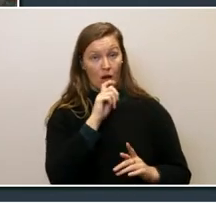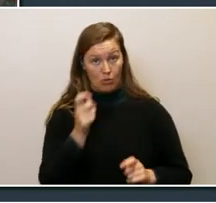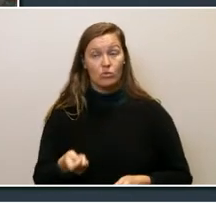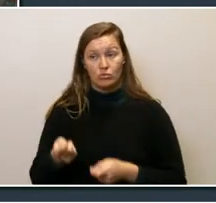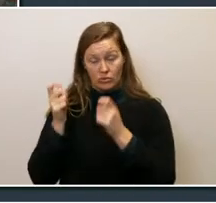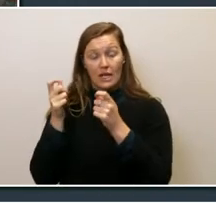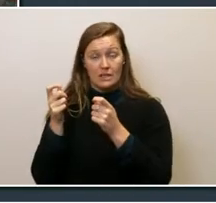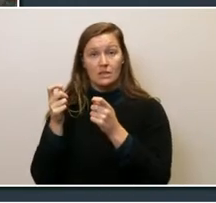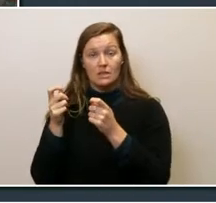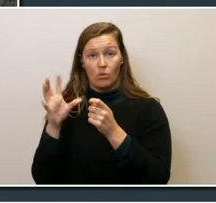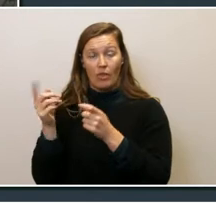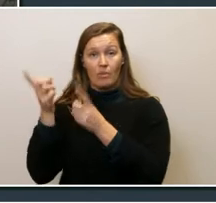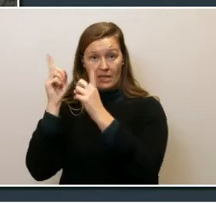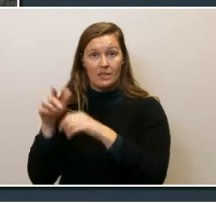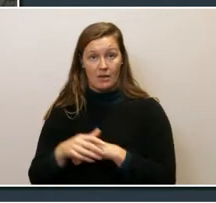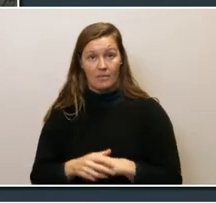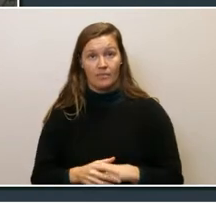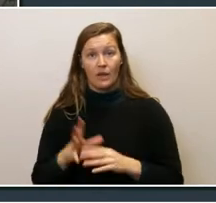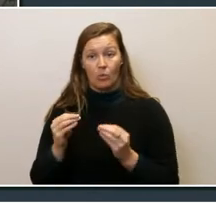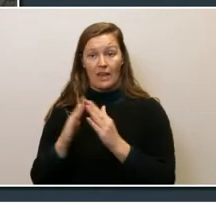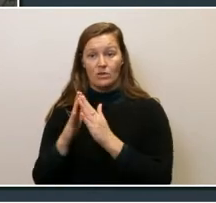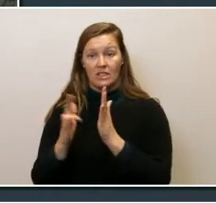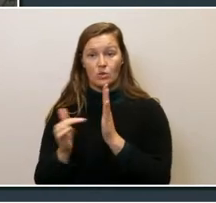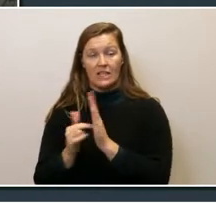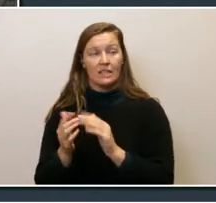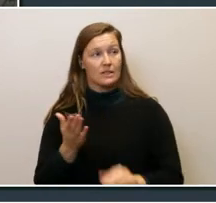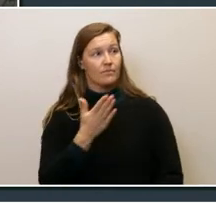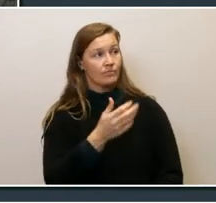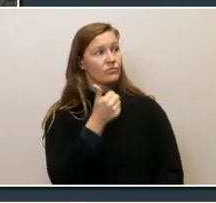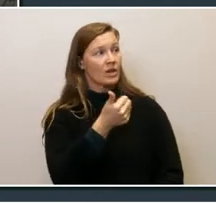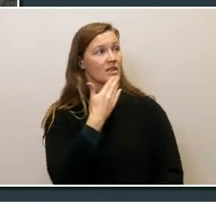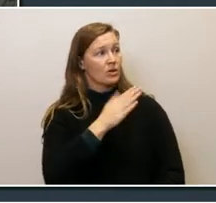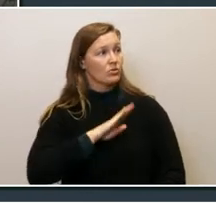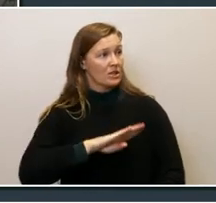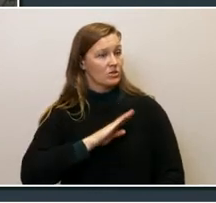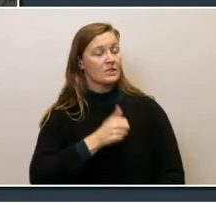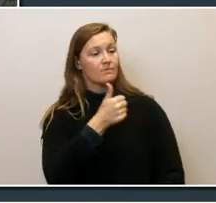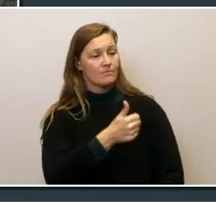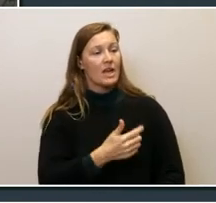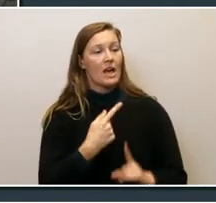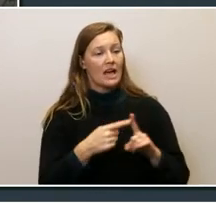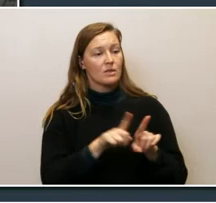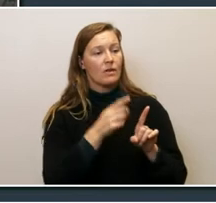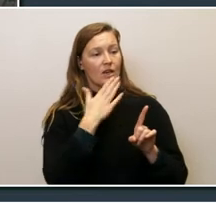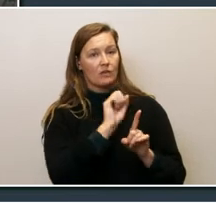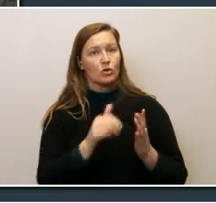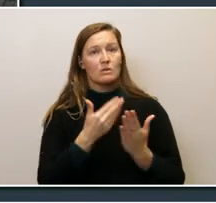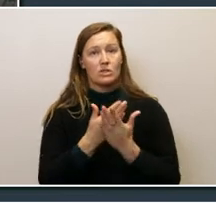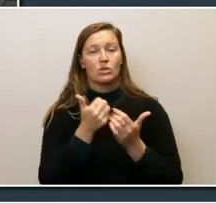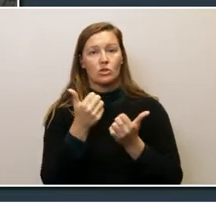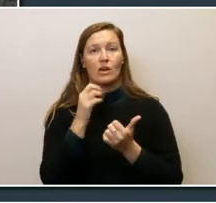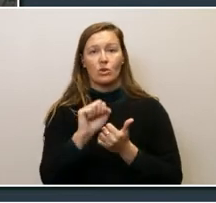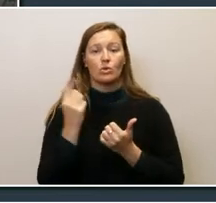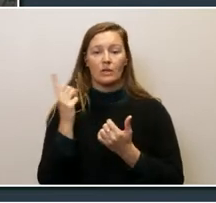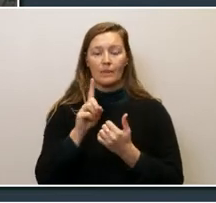and I will absolutely take that up with Kāinga Ora. Thank you. A really good assurance there, Stuart. And thank you again for making the submission. It's